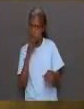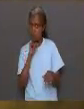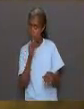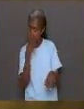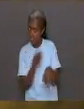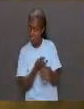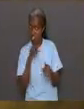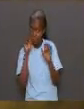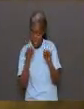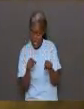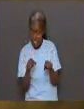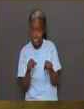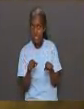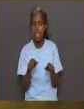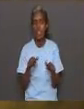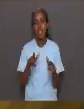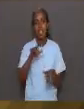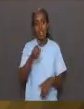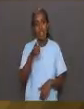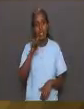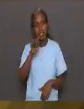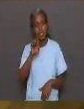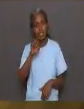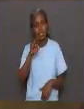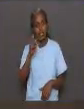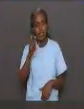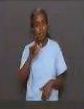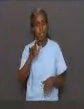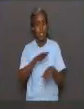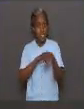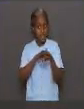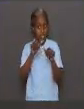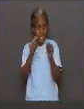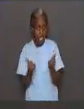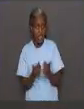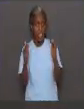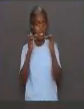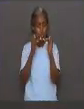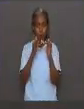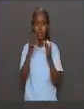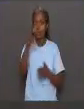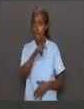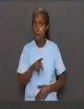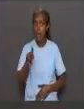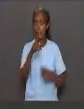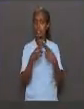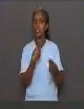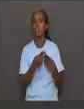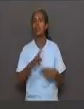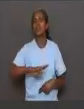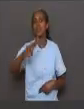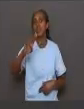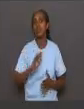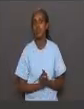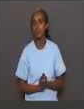Hello again, students. That was not too difficult, was it? Our lateral surface area is